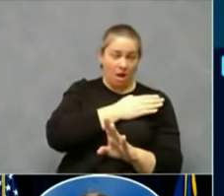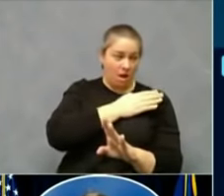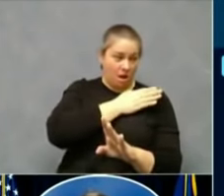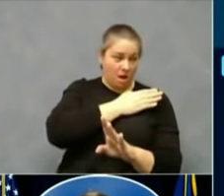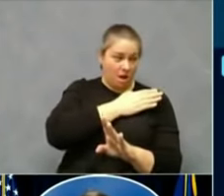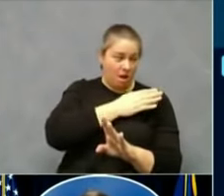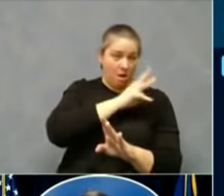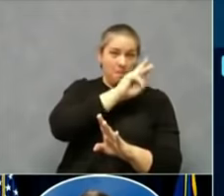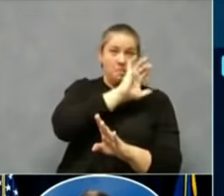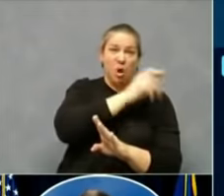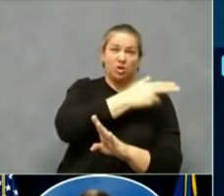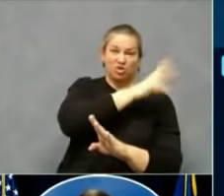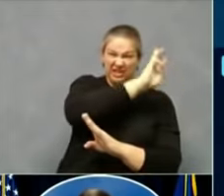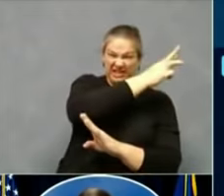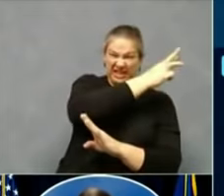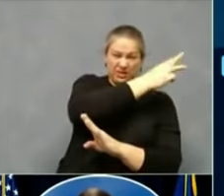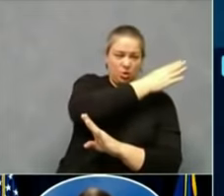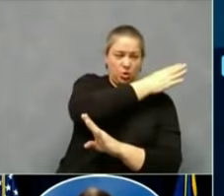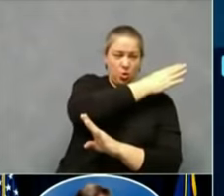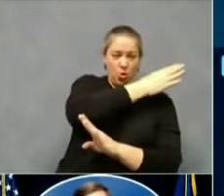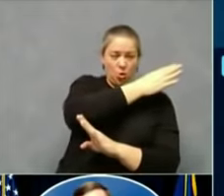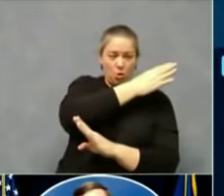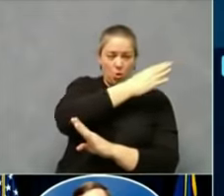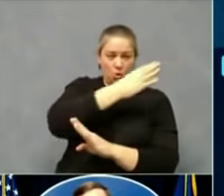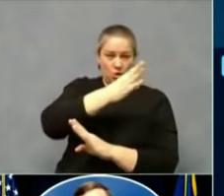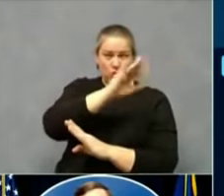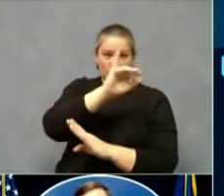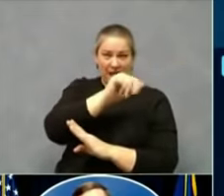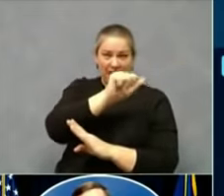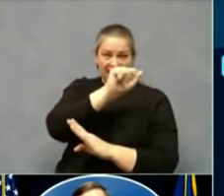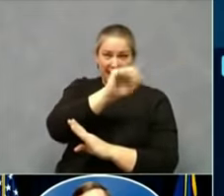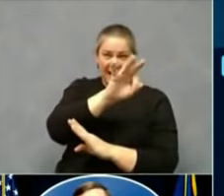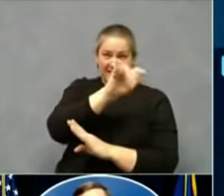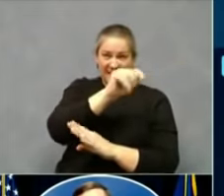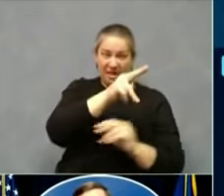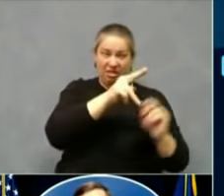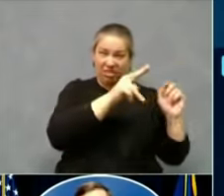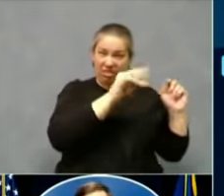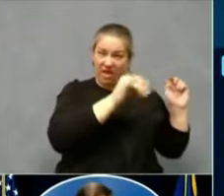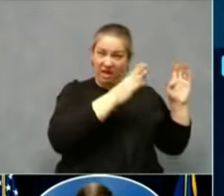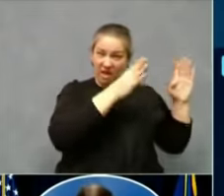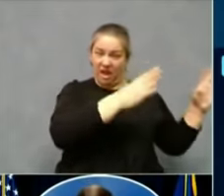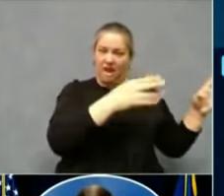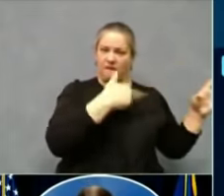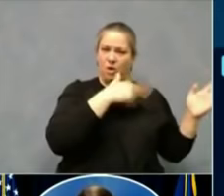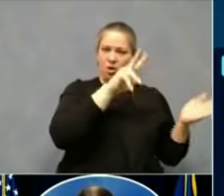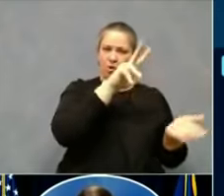through July the 19th to have a week with 3,000 cases total.